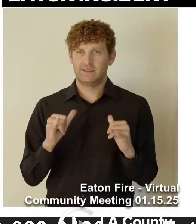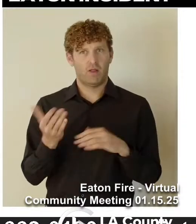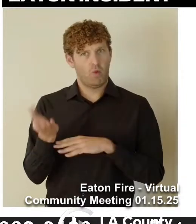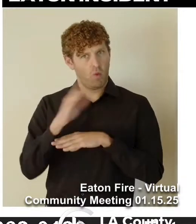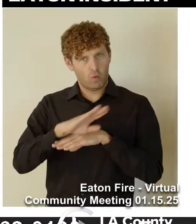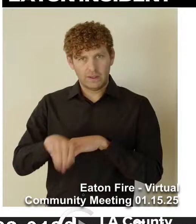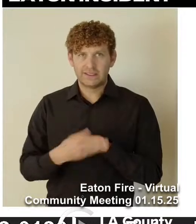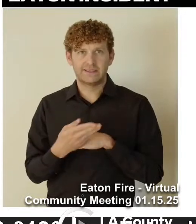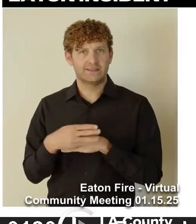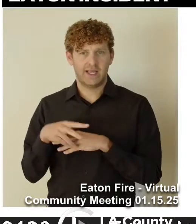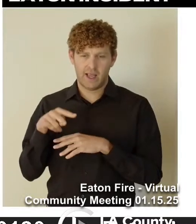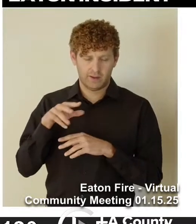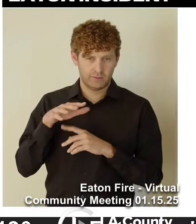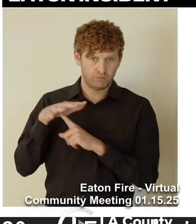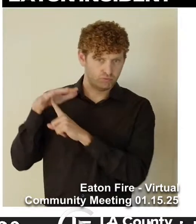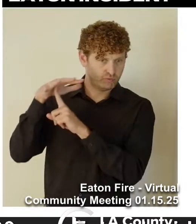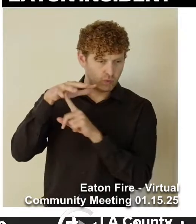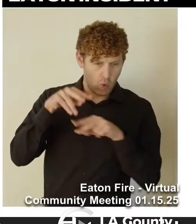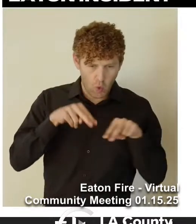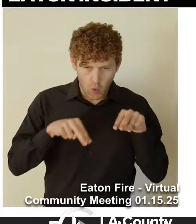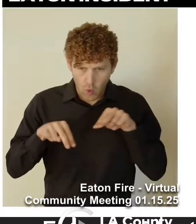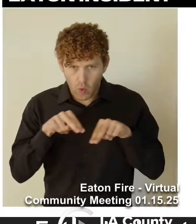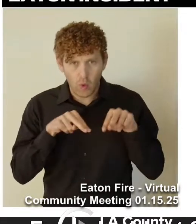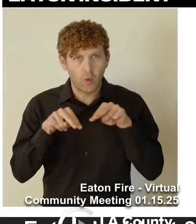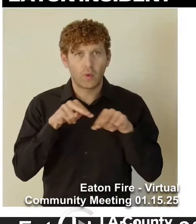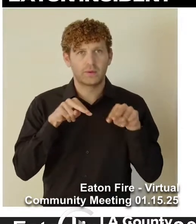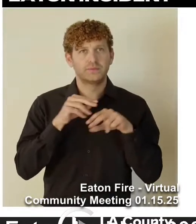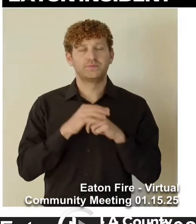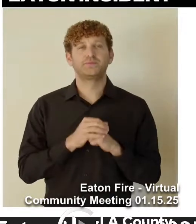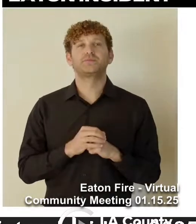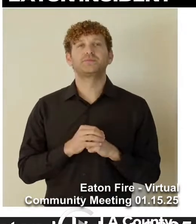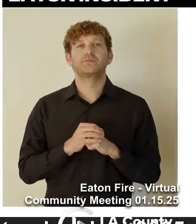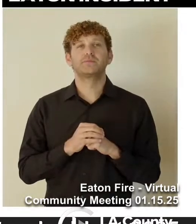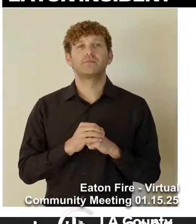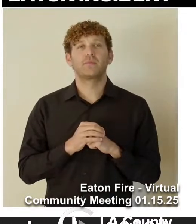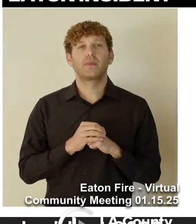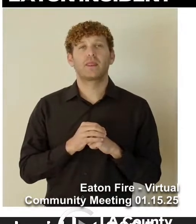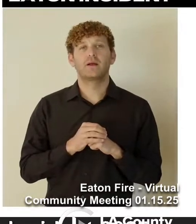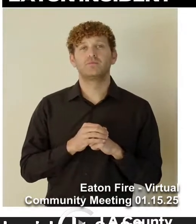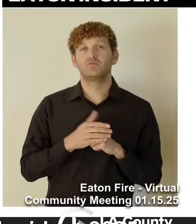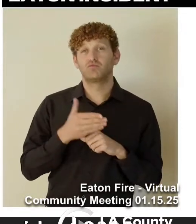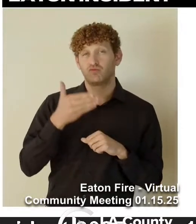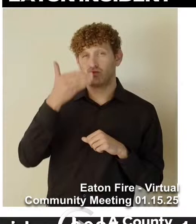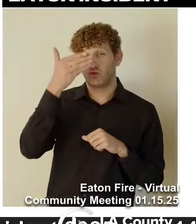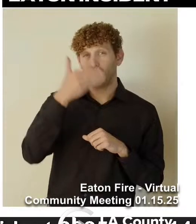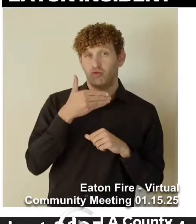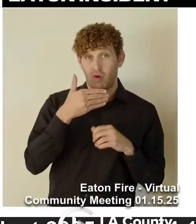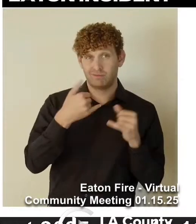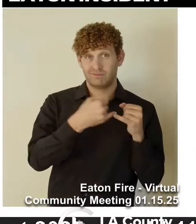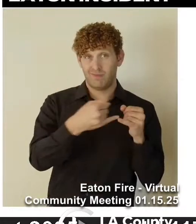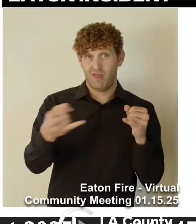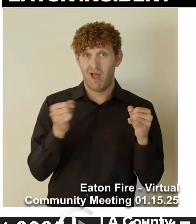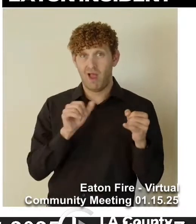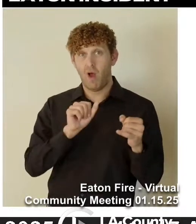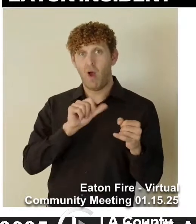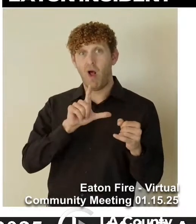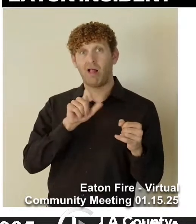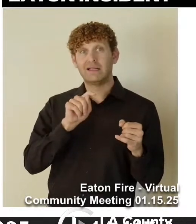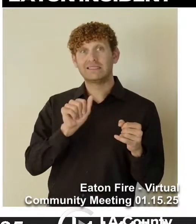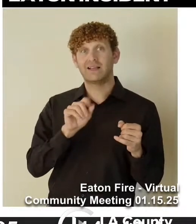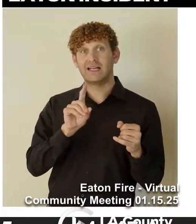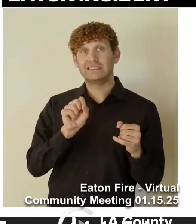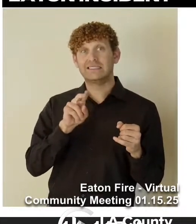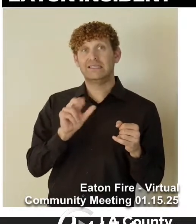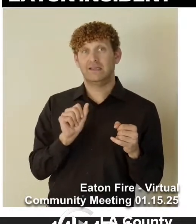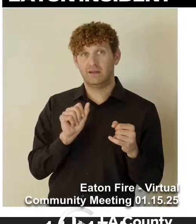this thing out all the way. Down along the front country, in the Altadena area, we have all three of our USAR teams, our